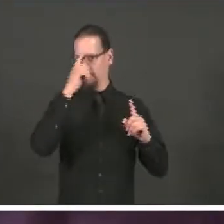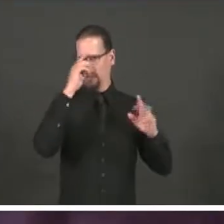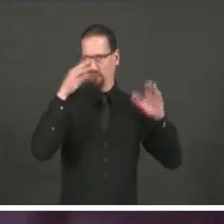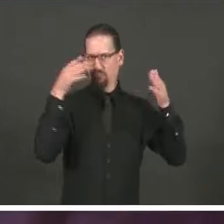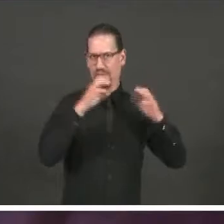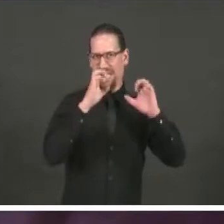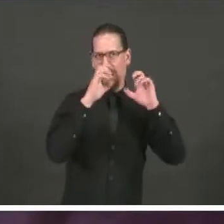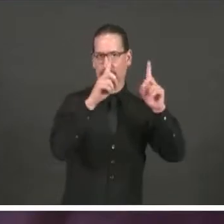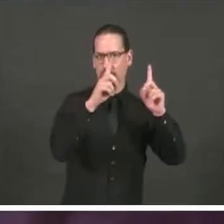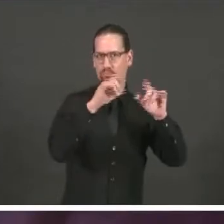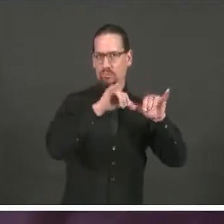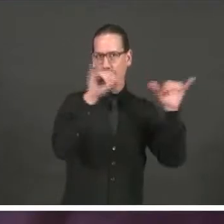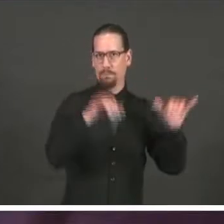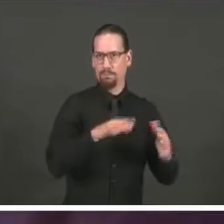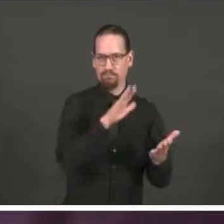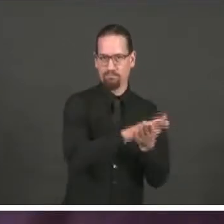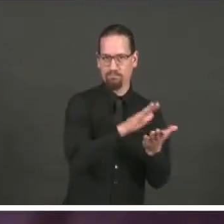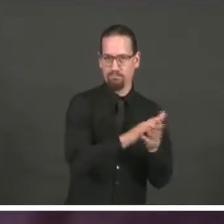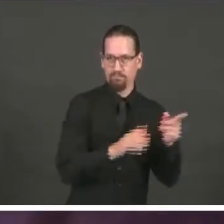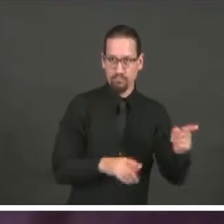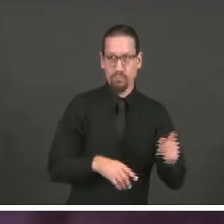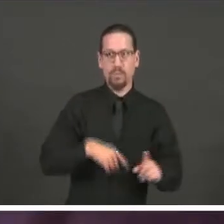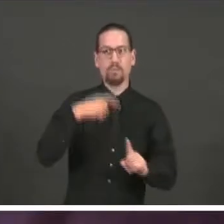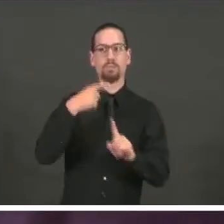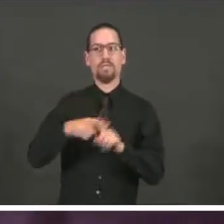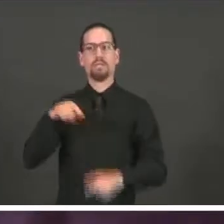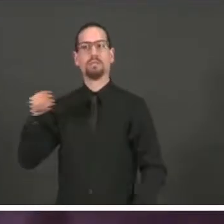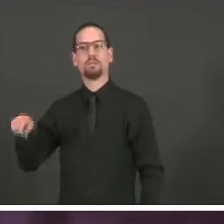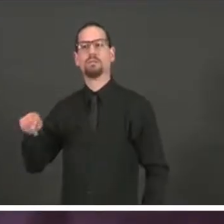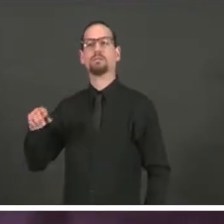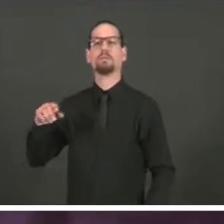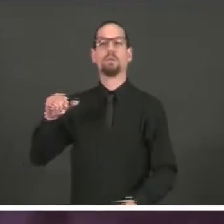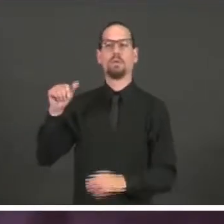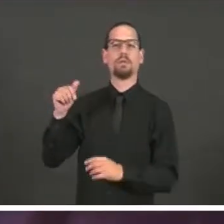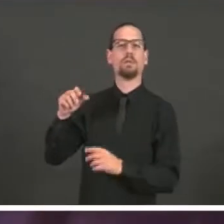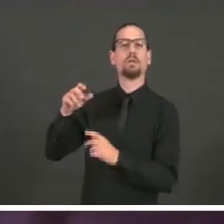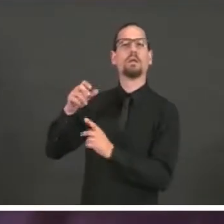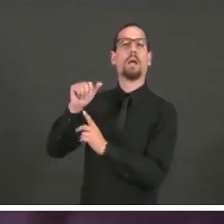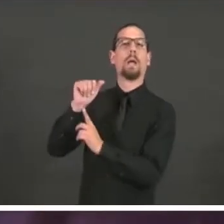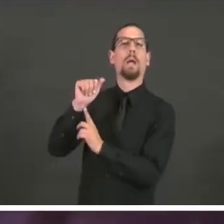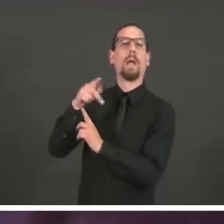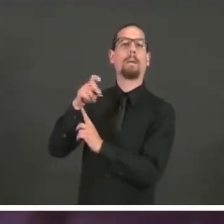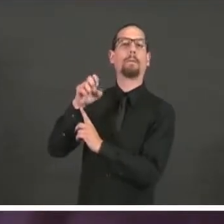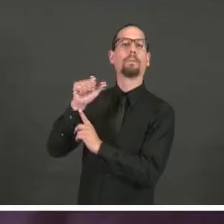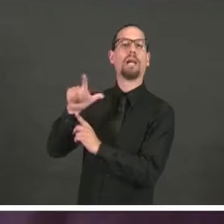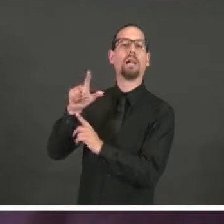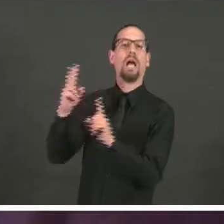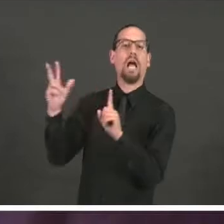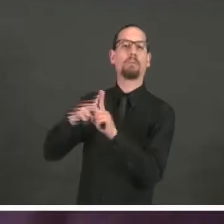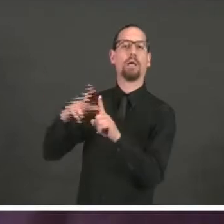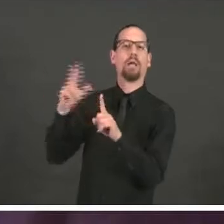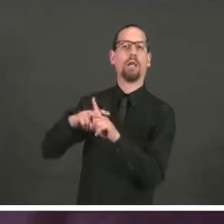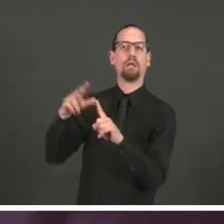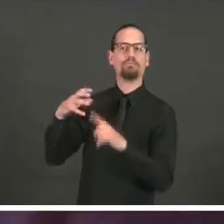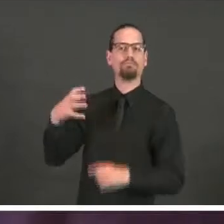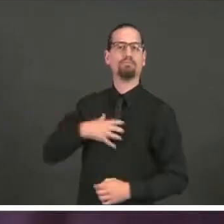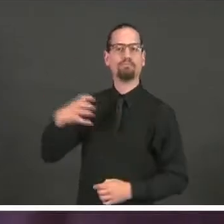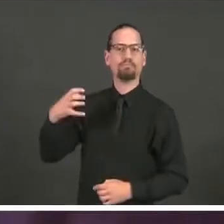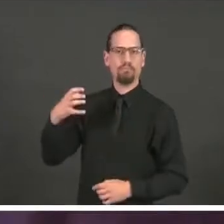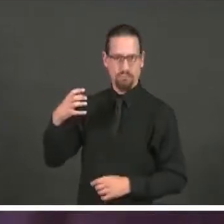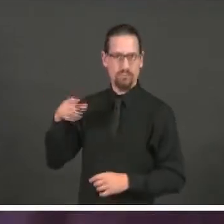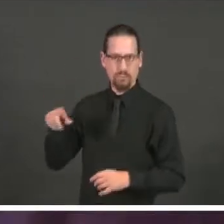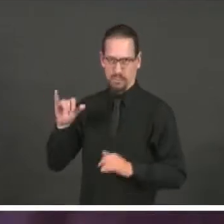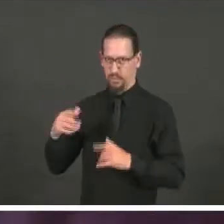you in contact with the right people. We're here to be partners in this work as we move forward. And we're listening to everyone and working